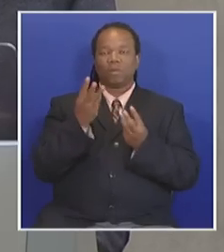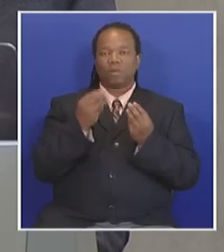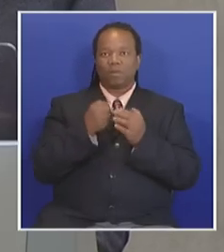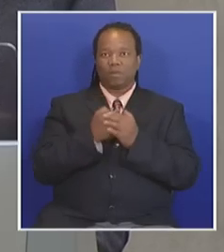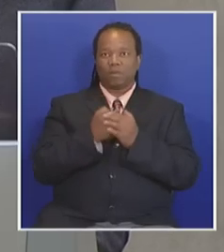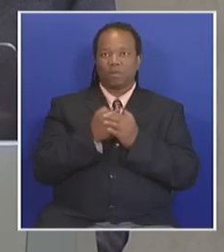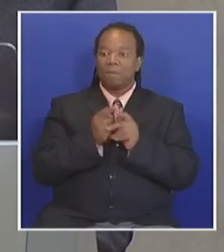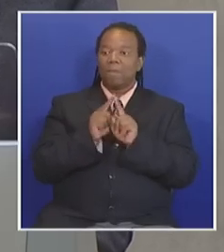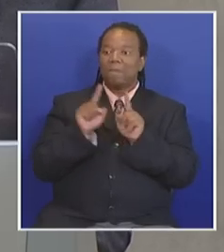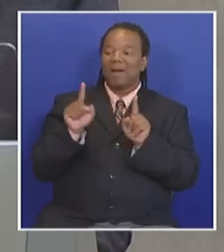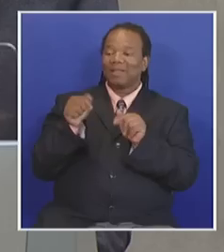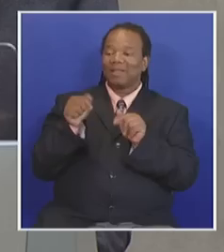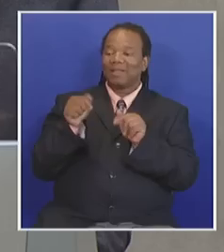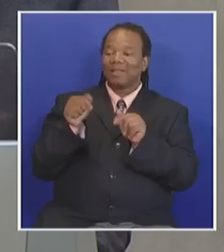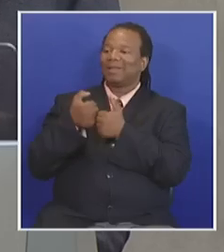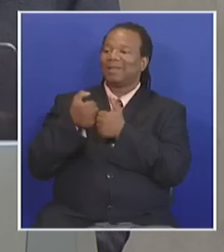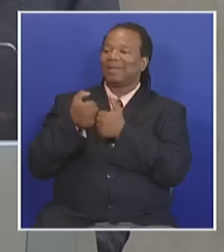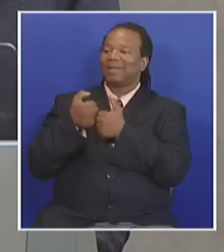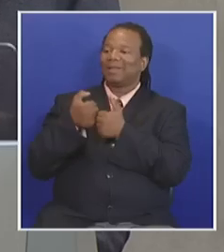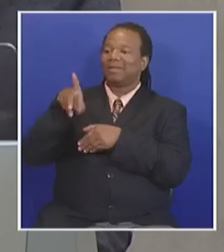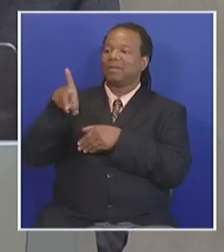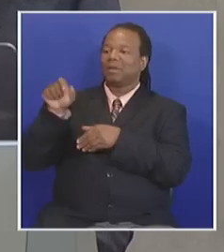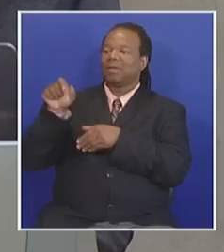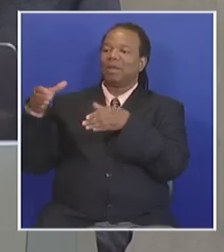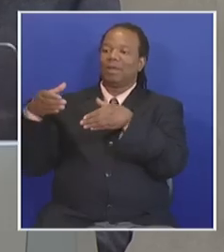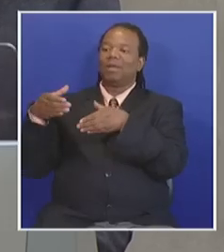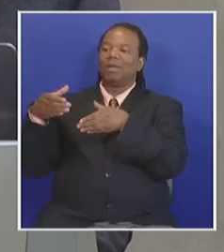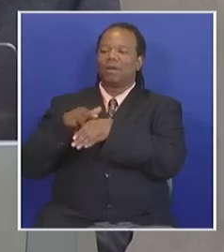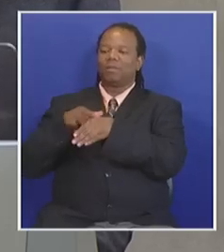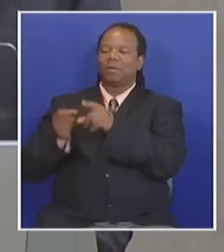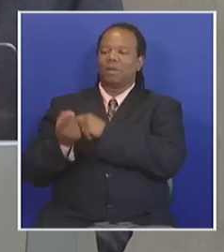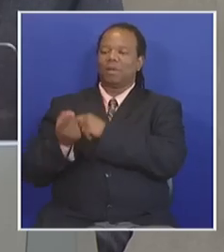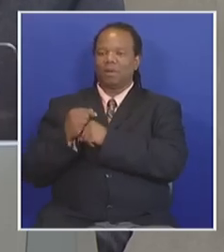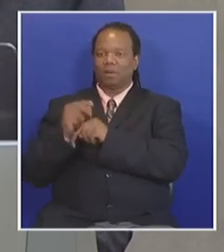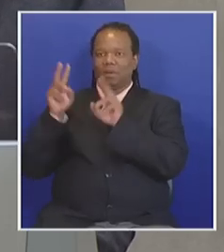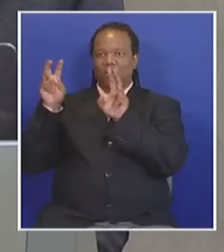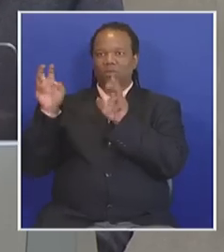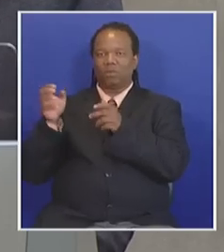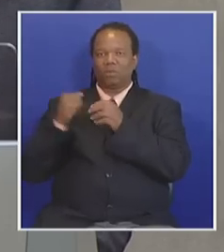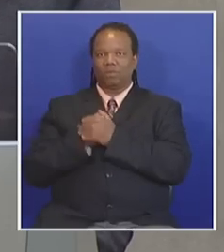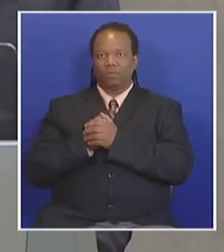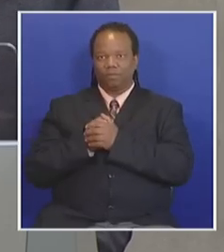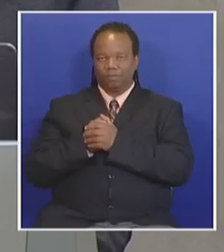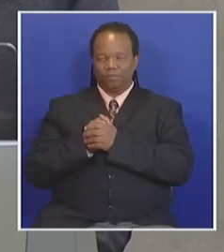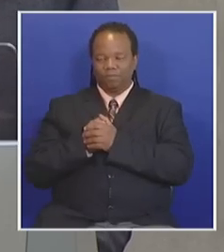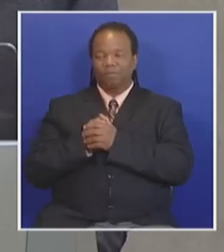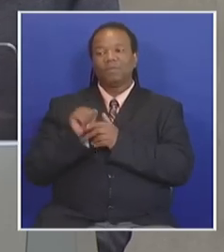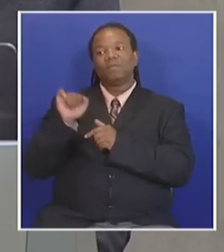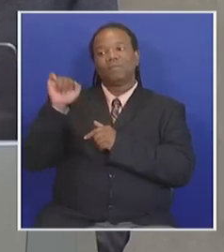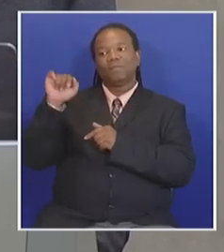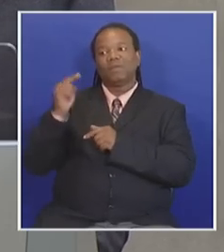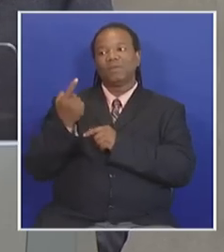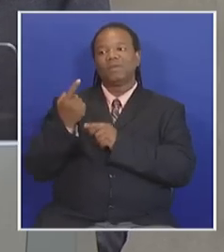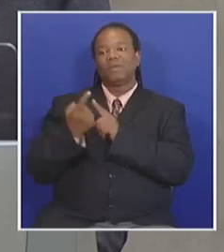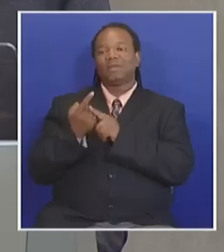the organization he leads. Close quote. Simply putting that, she was saying that